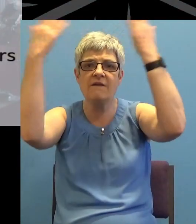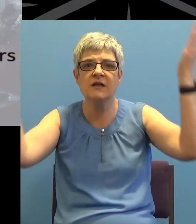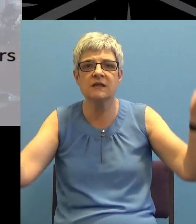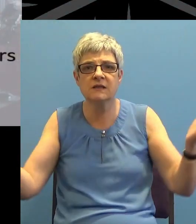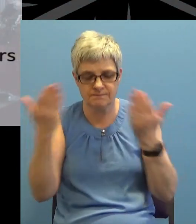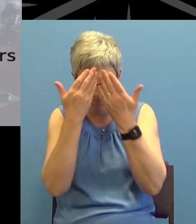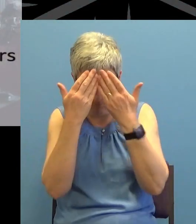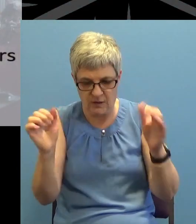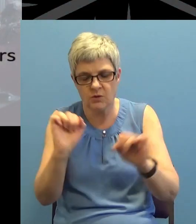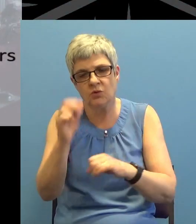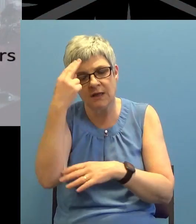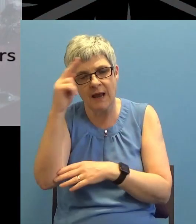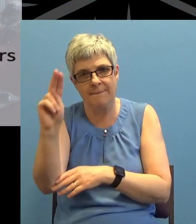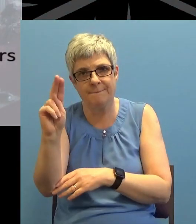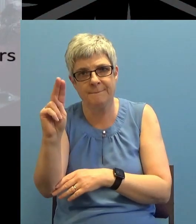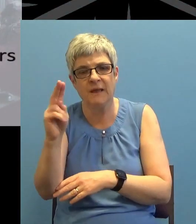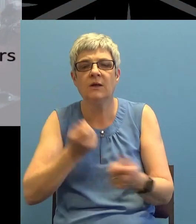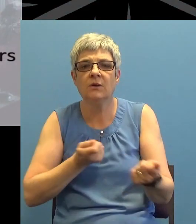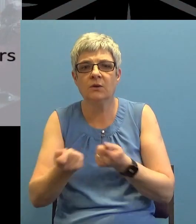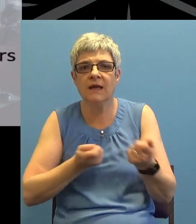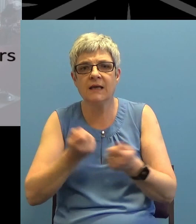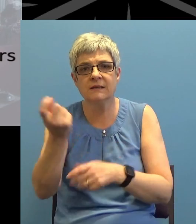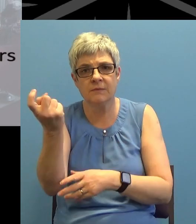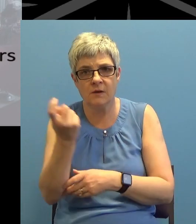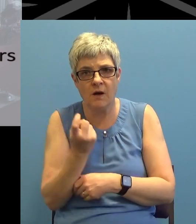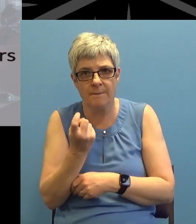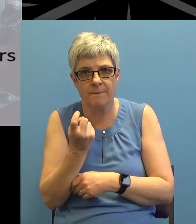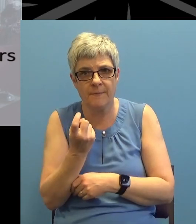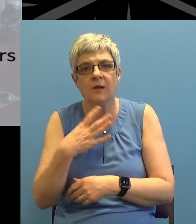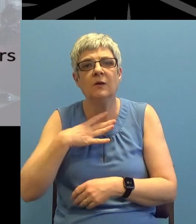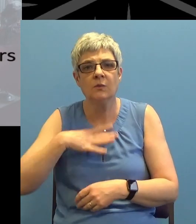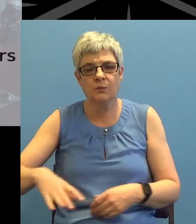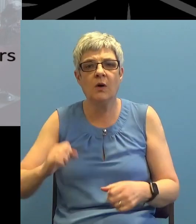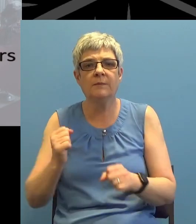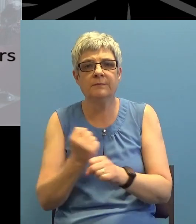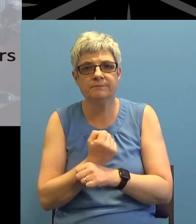heaven, hallowed be your name.